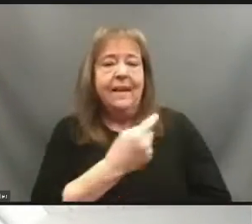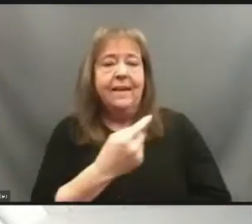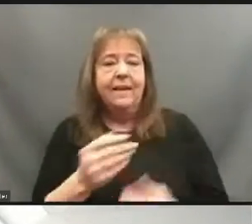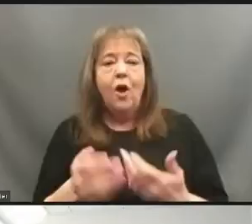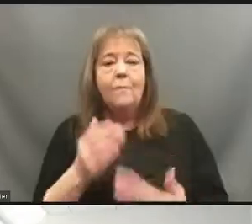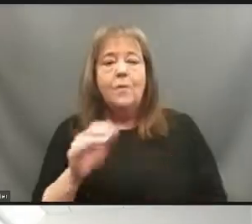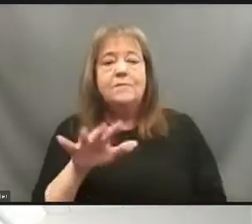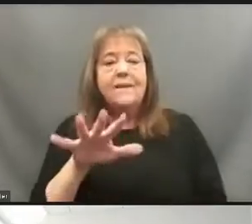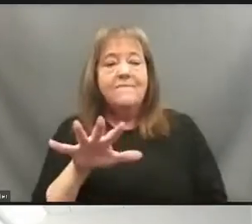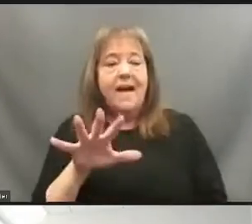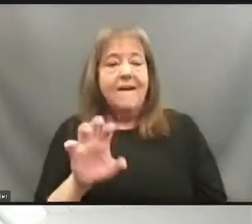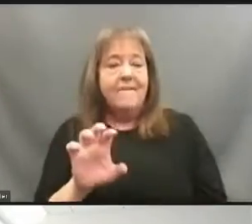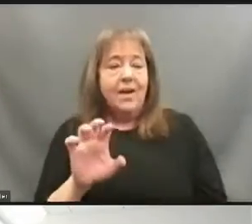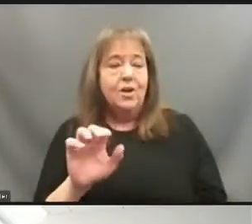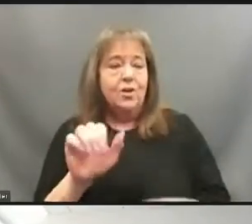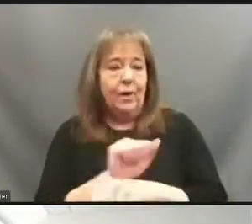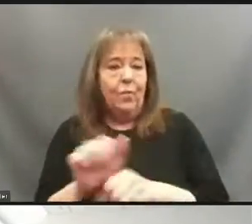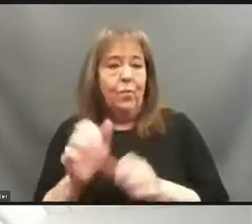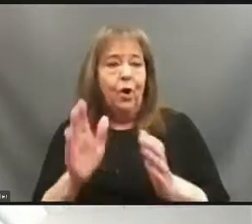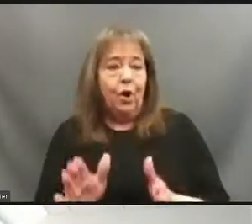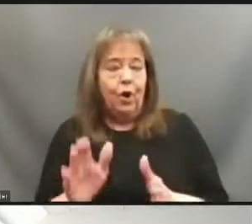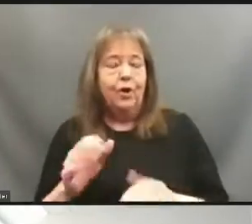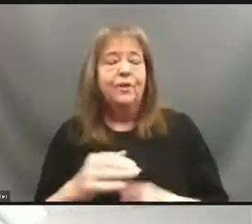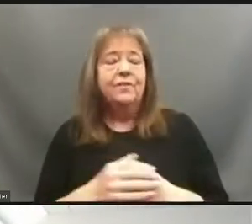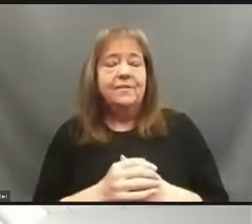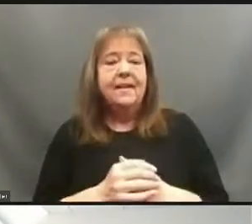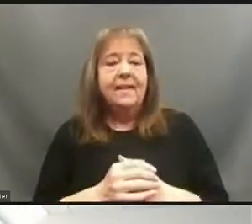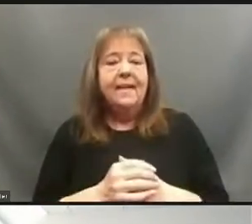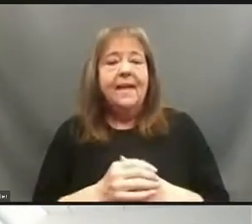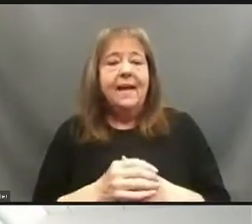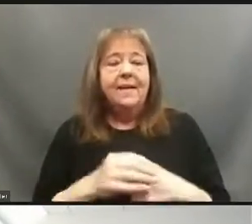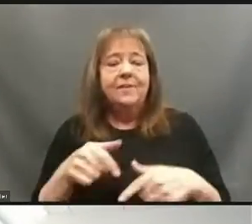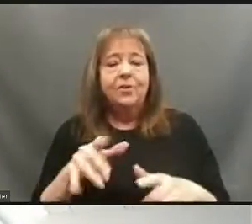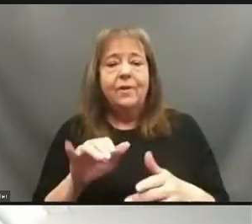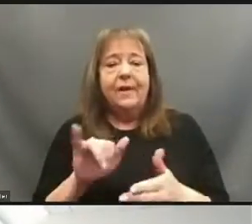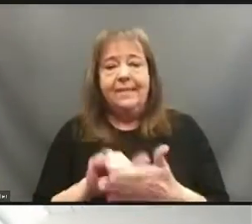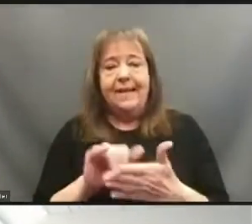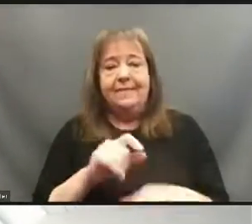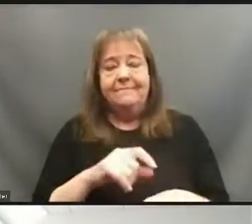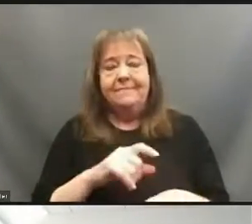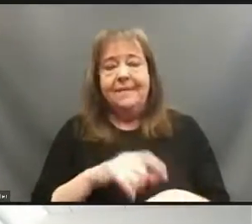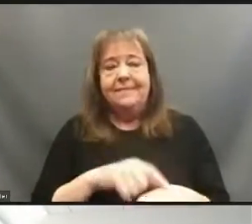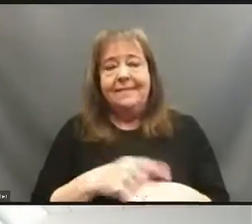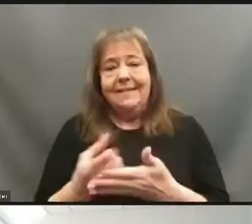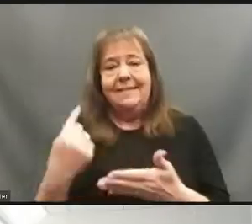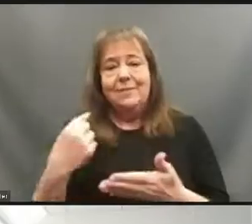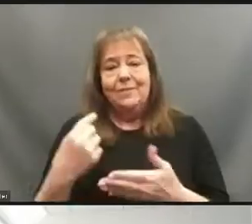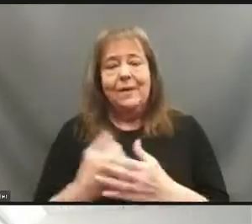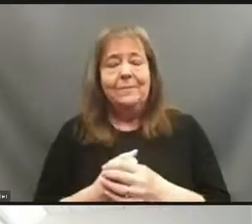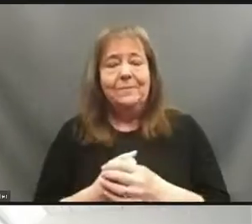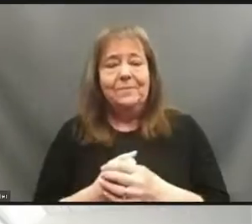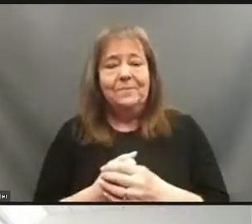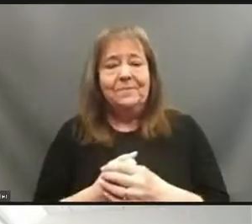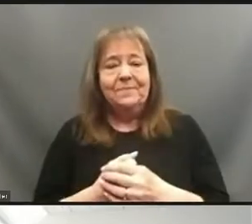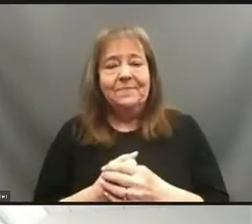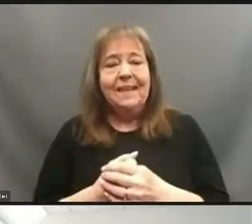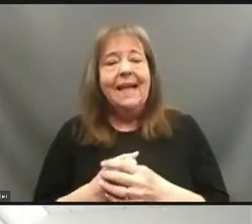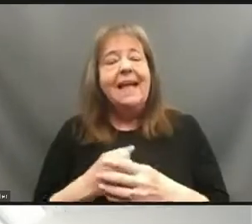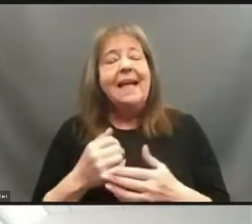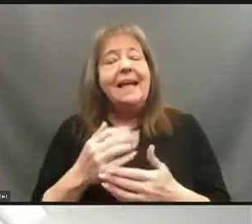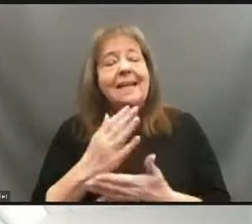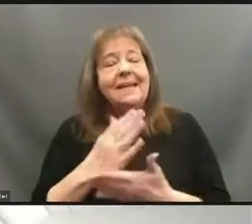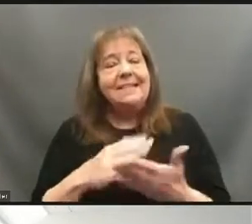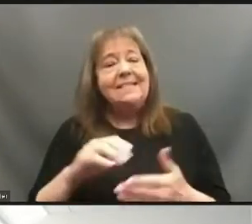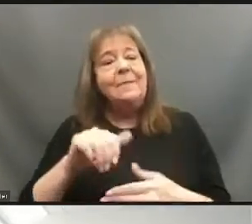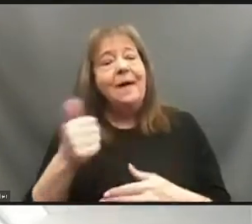500 employees and medical staff members during that time frame with the booster. There are some additional